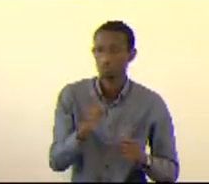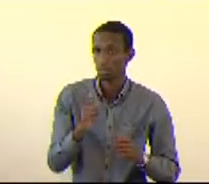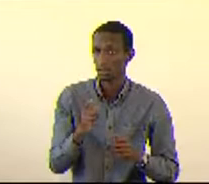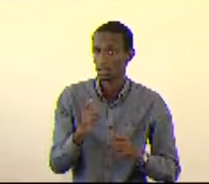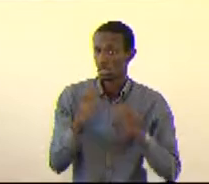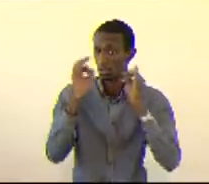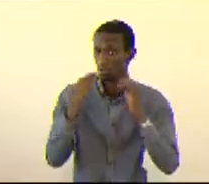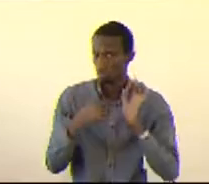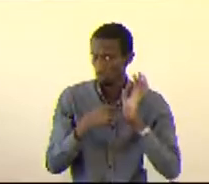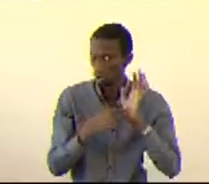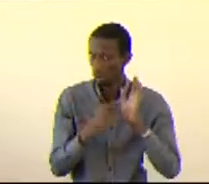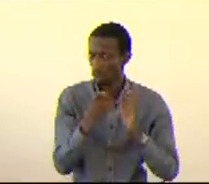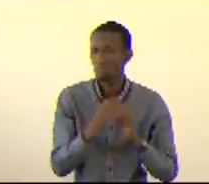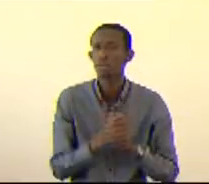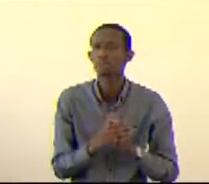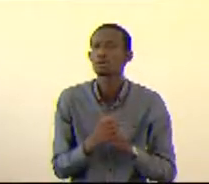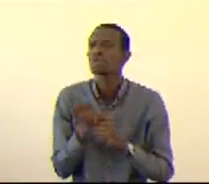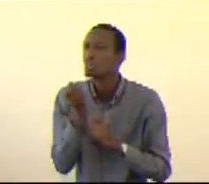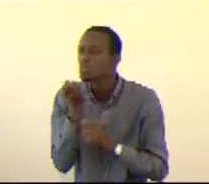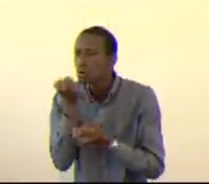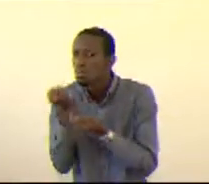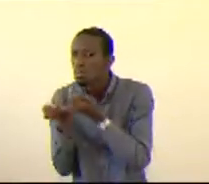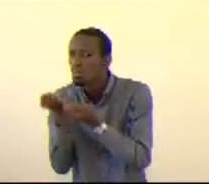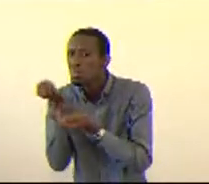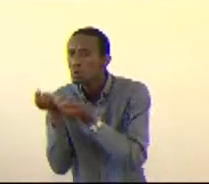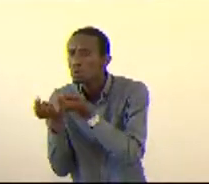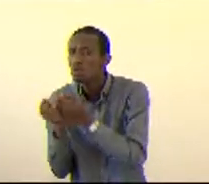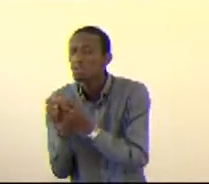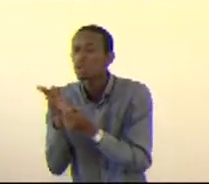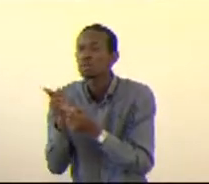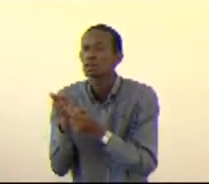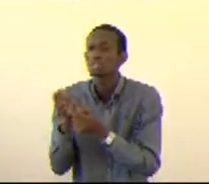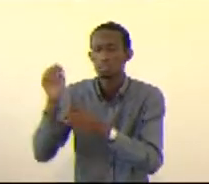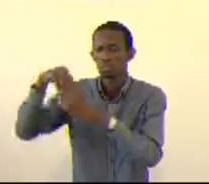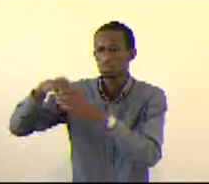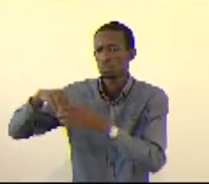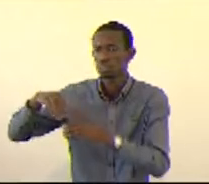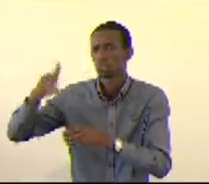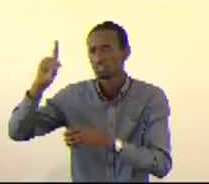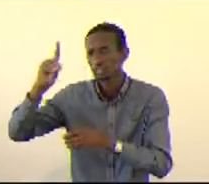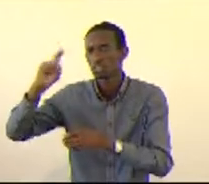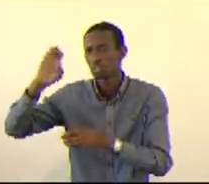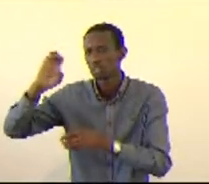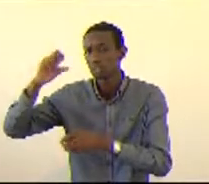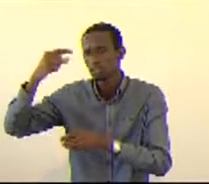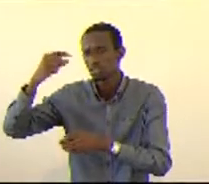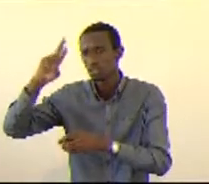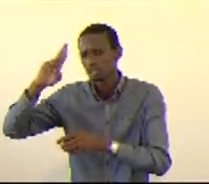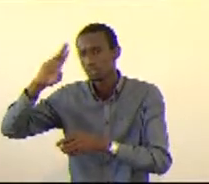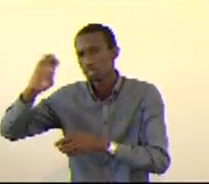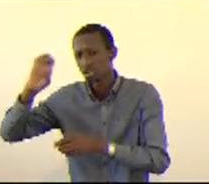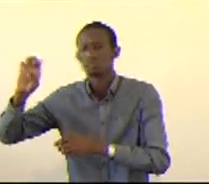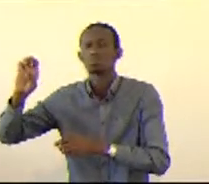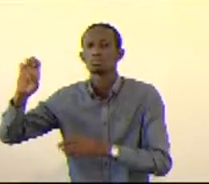graph, temperature, you must put the unit, which is degree Celsius or Kelvin. Me, I've chosen to use degree Celsius. I'm